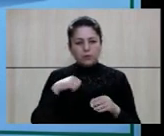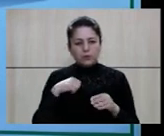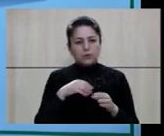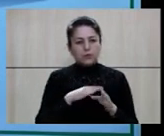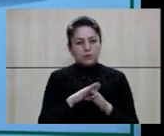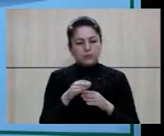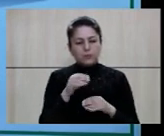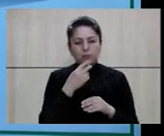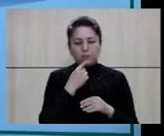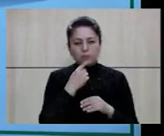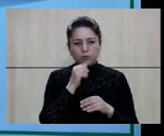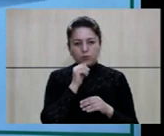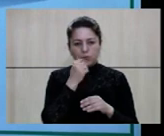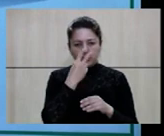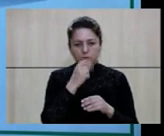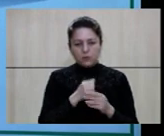bajaringchi?